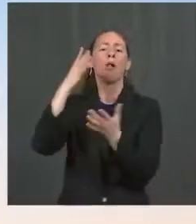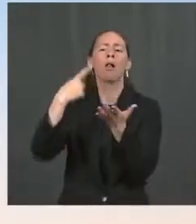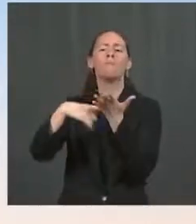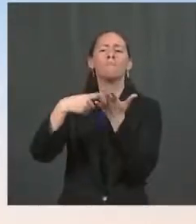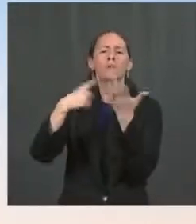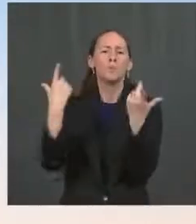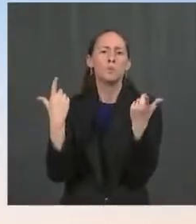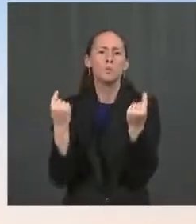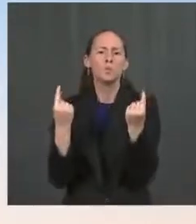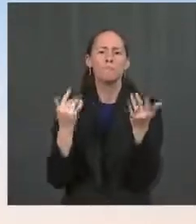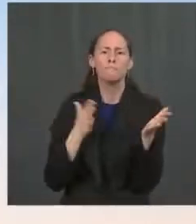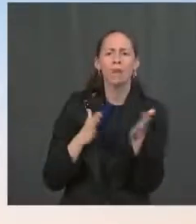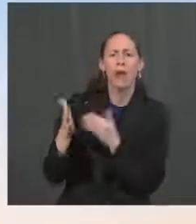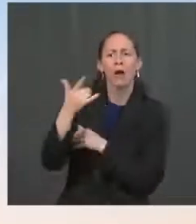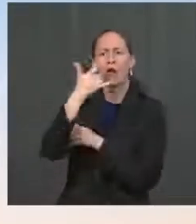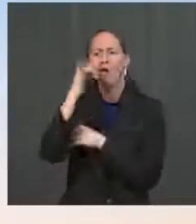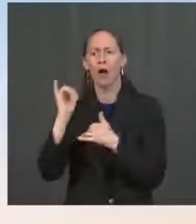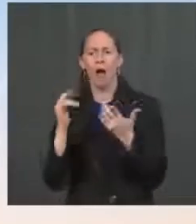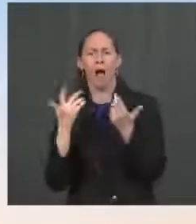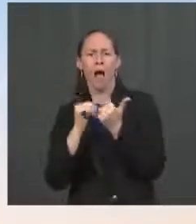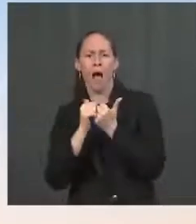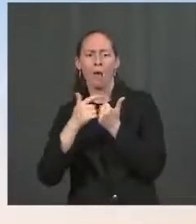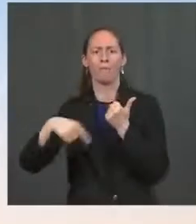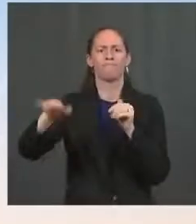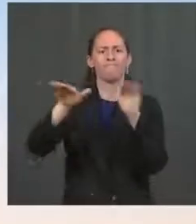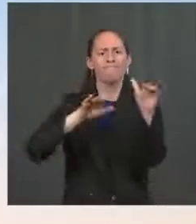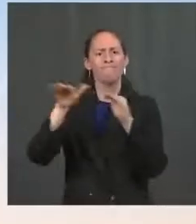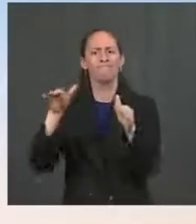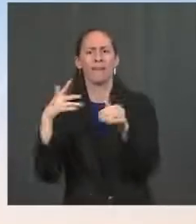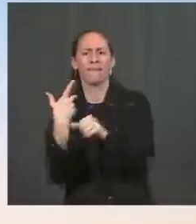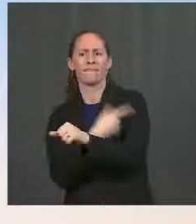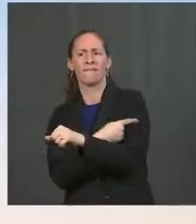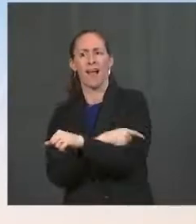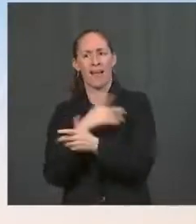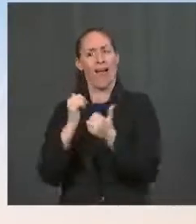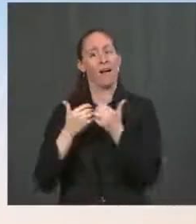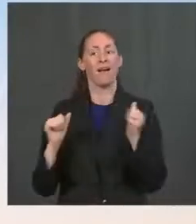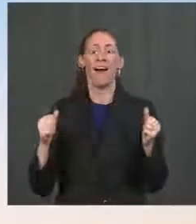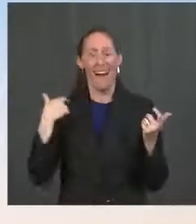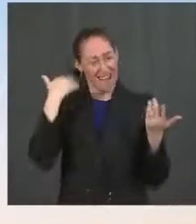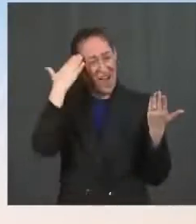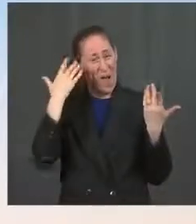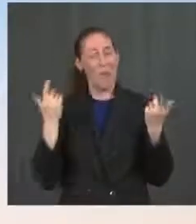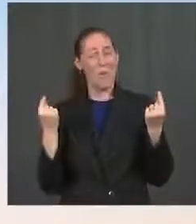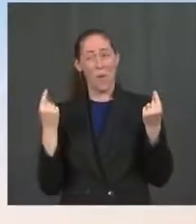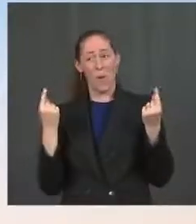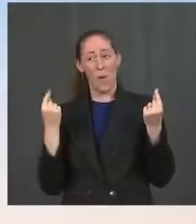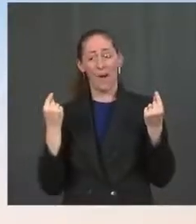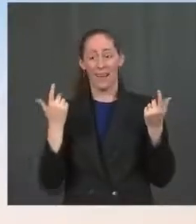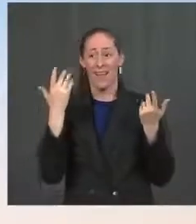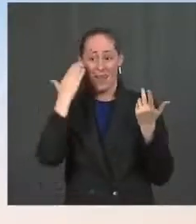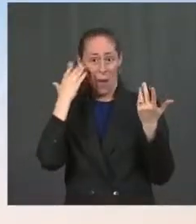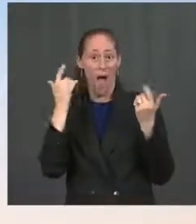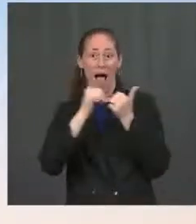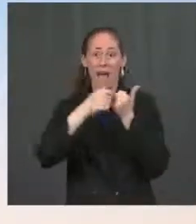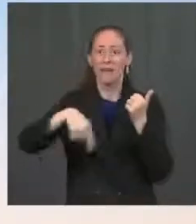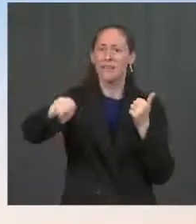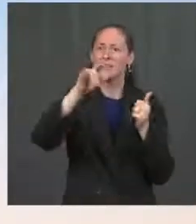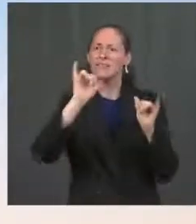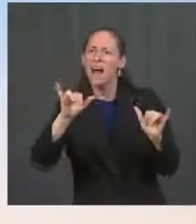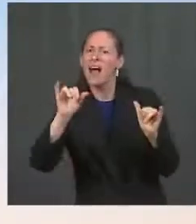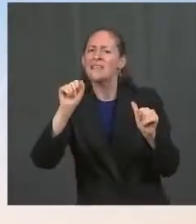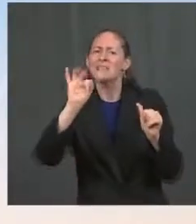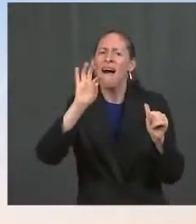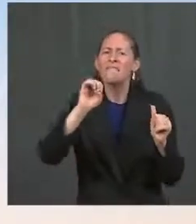people vaccinated. We know how to return to normal. We know how to keep people safe in schools. We know how to be able to go back to